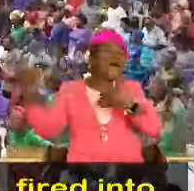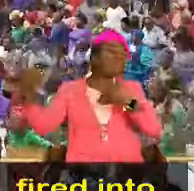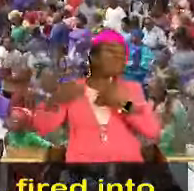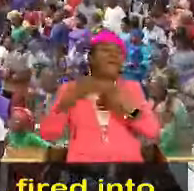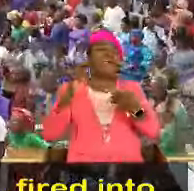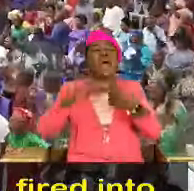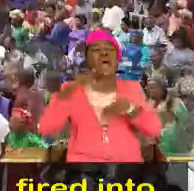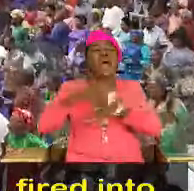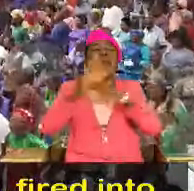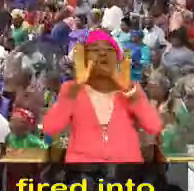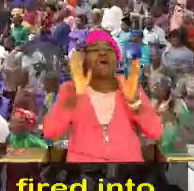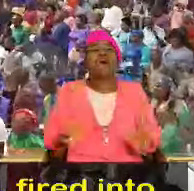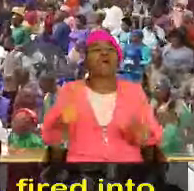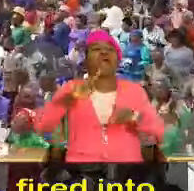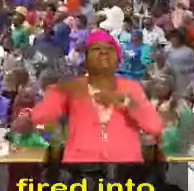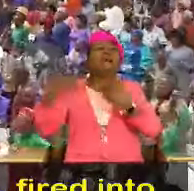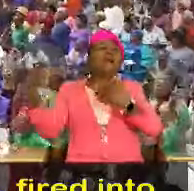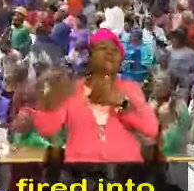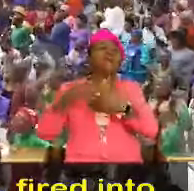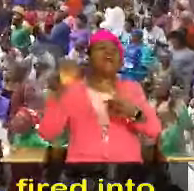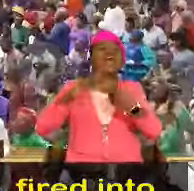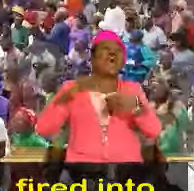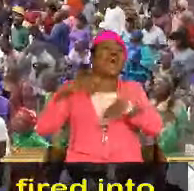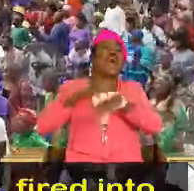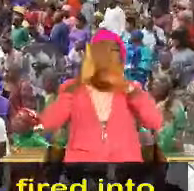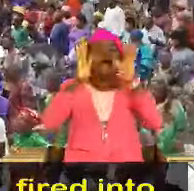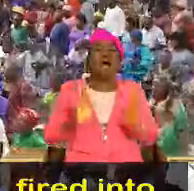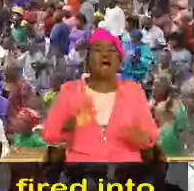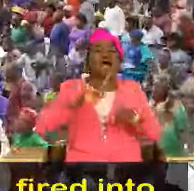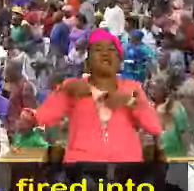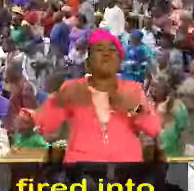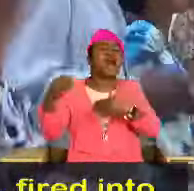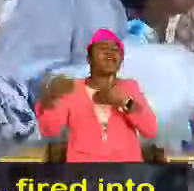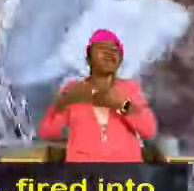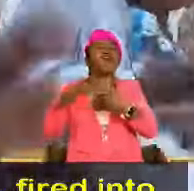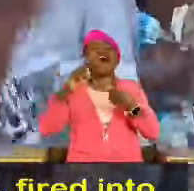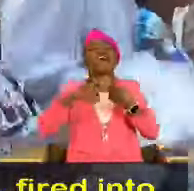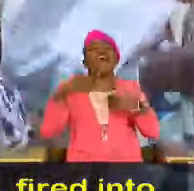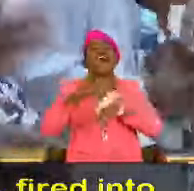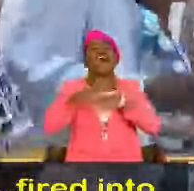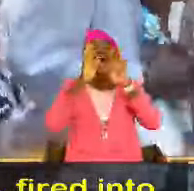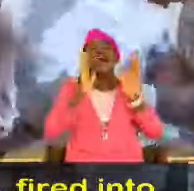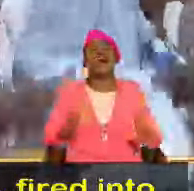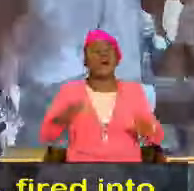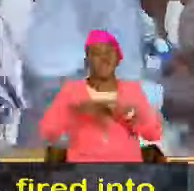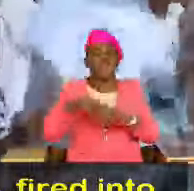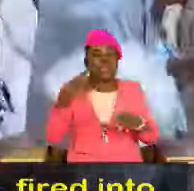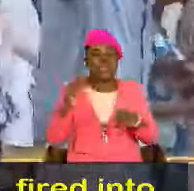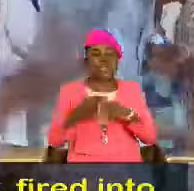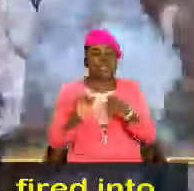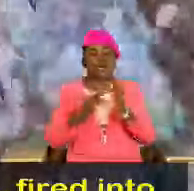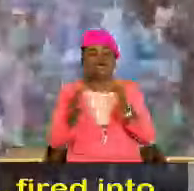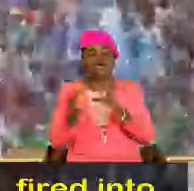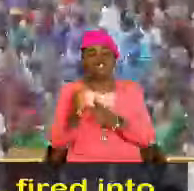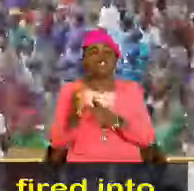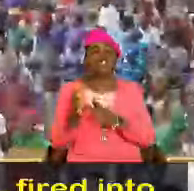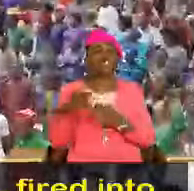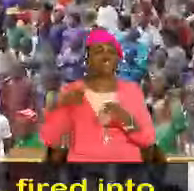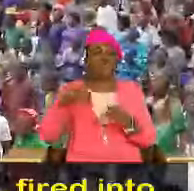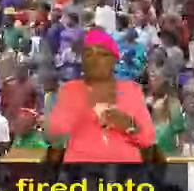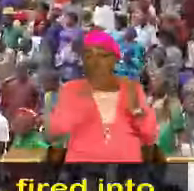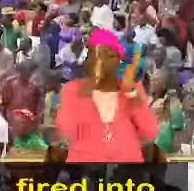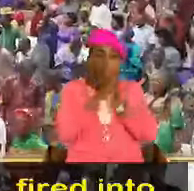fire back fire back fire in Jesus mighty name